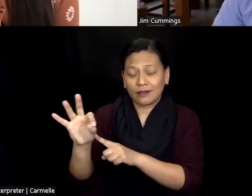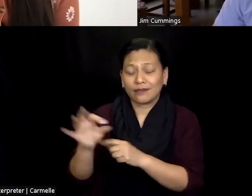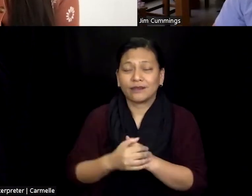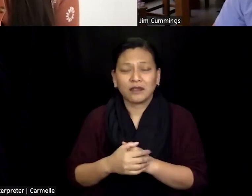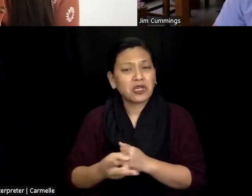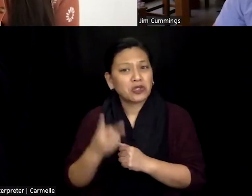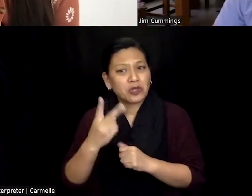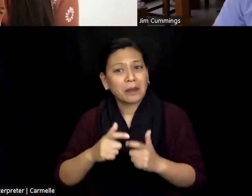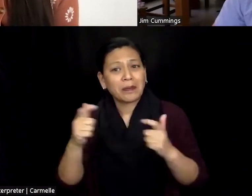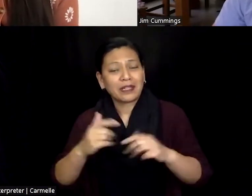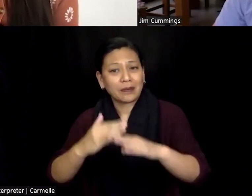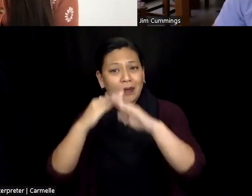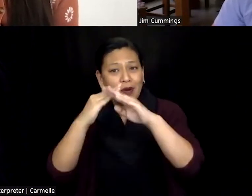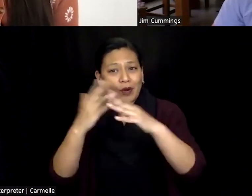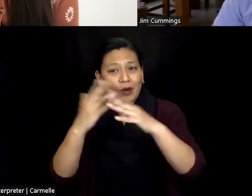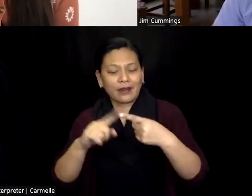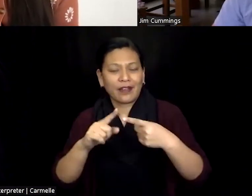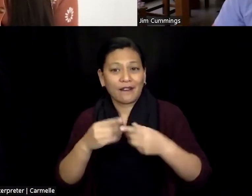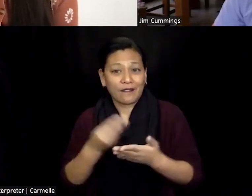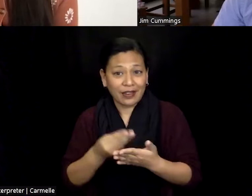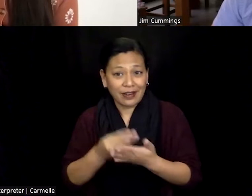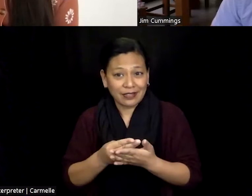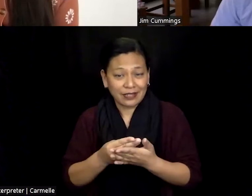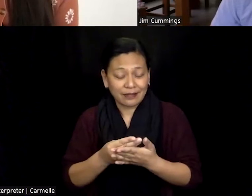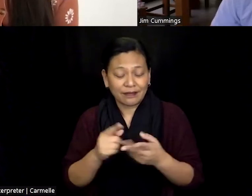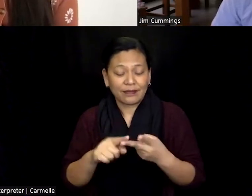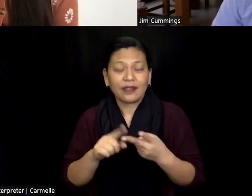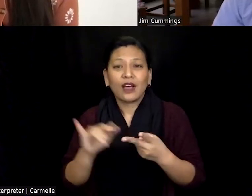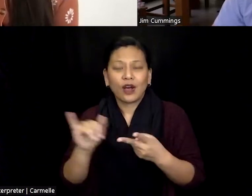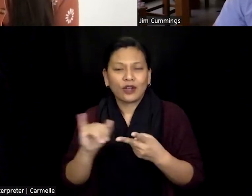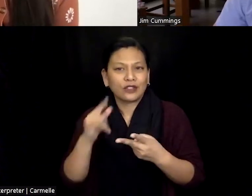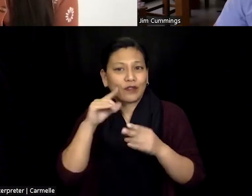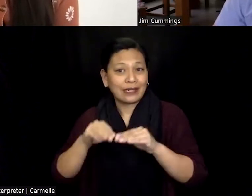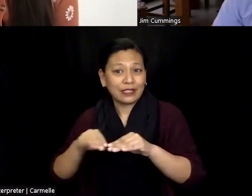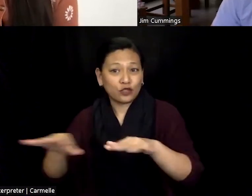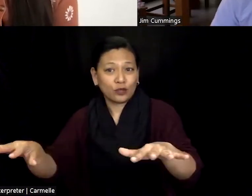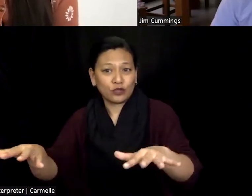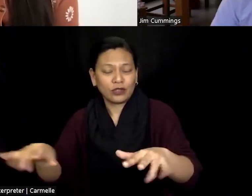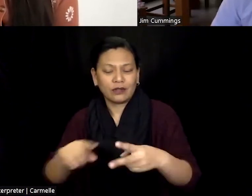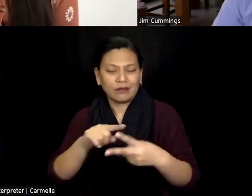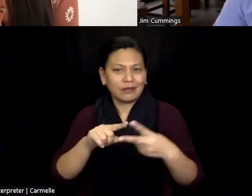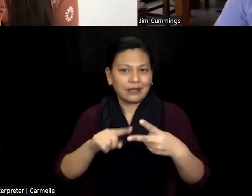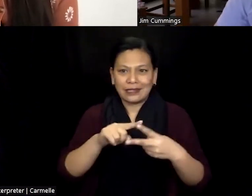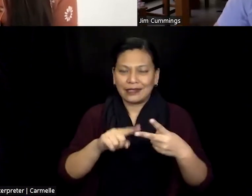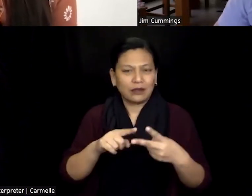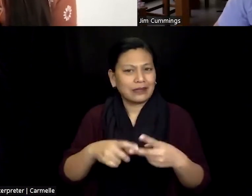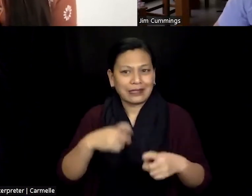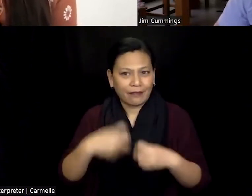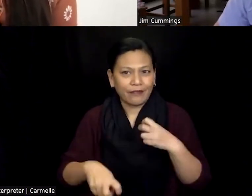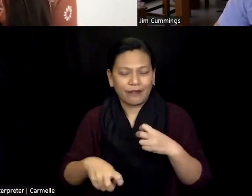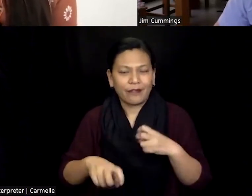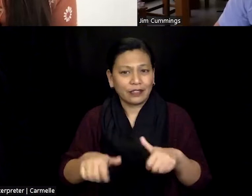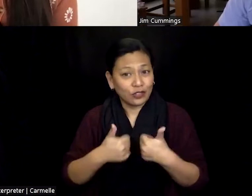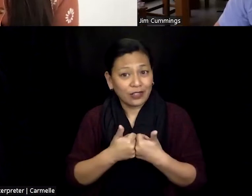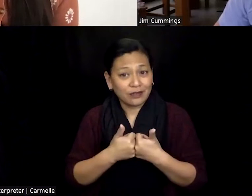biggest problems were financing and distribution. It was impossible to get a film financed. It was impossible to get distribution for it.